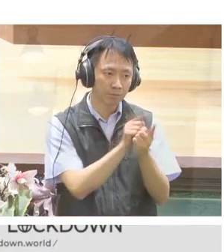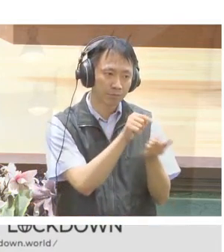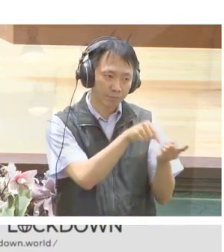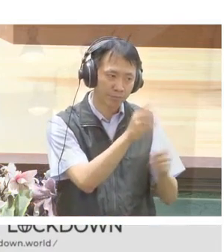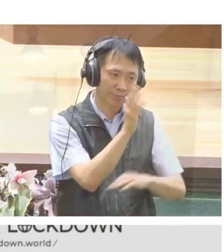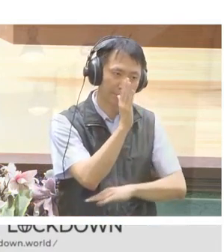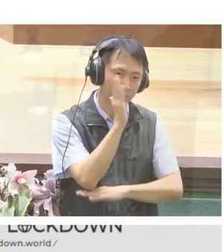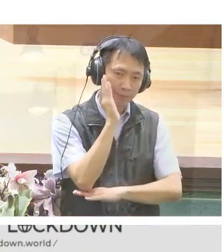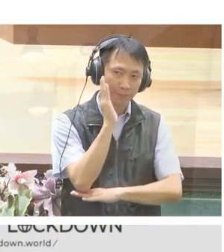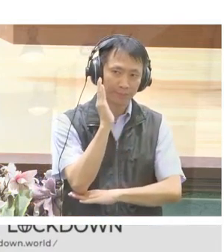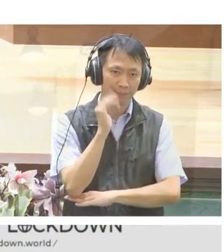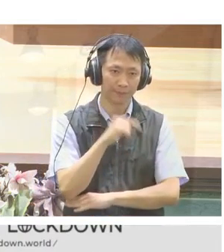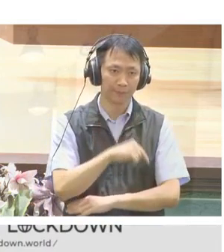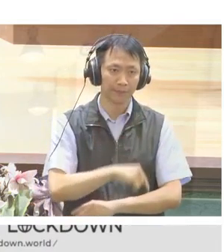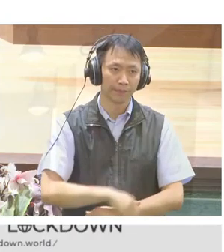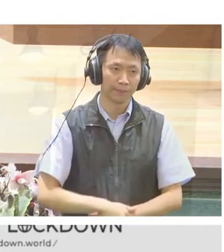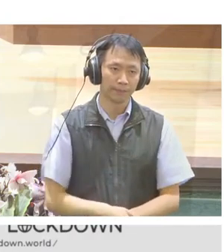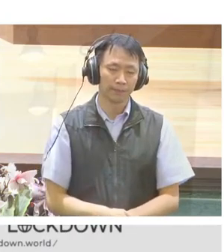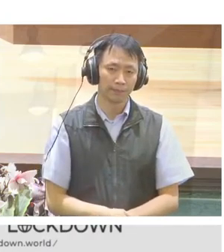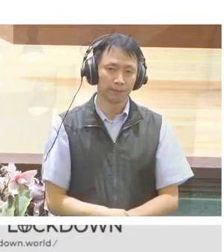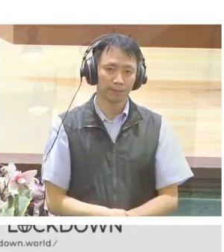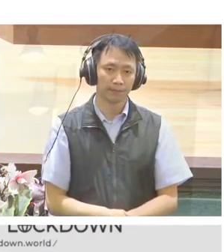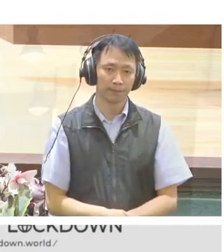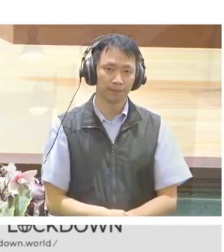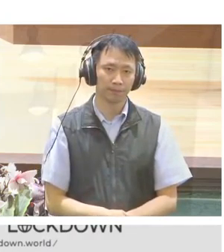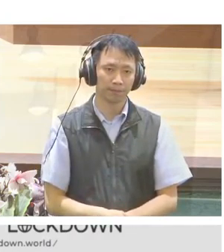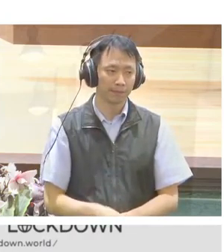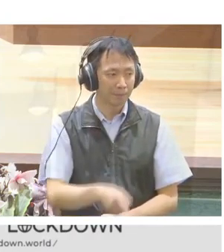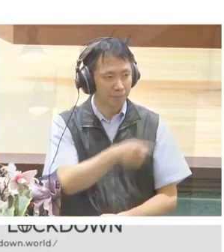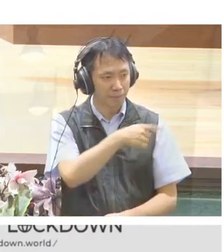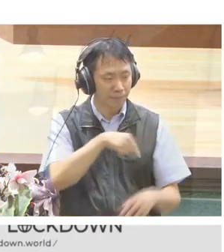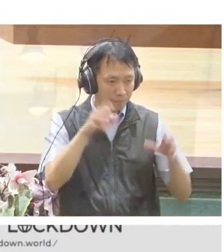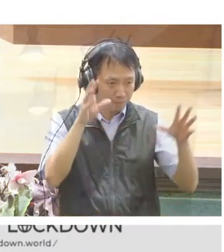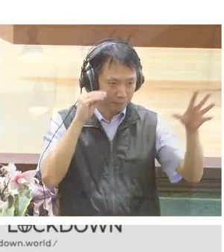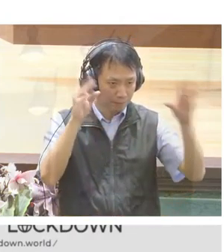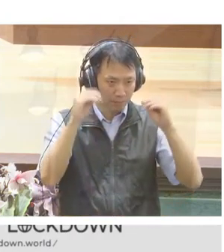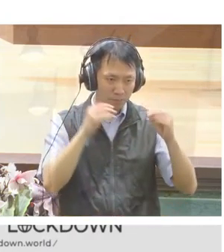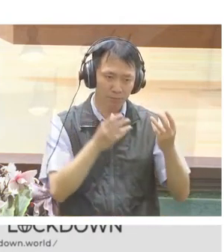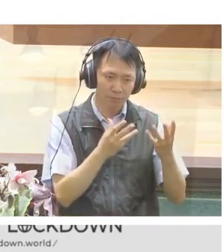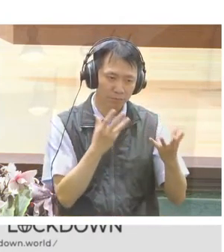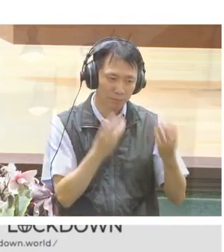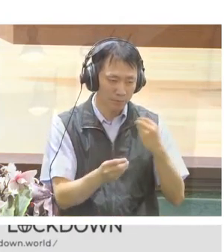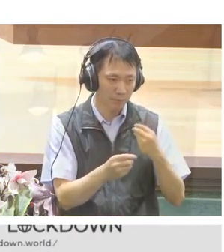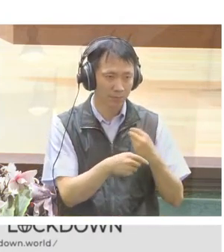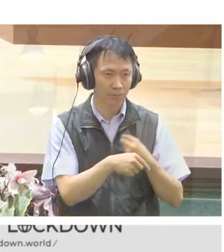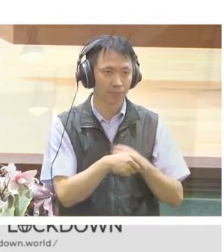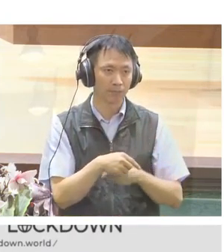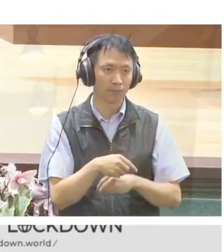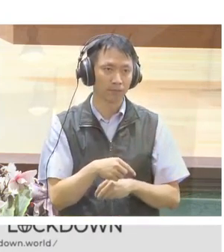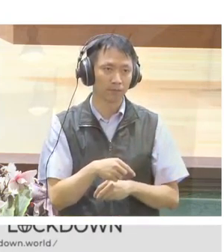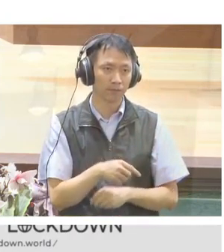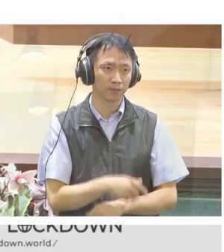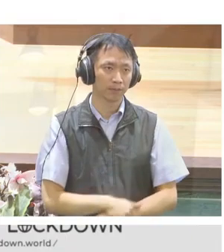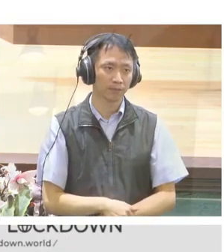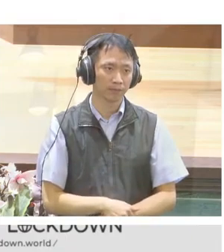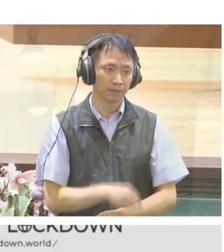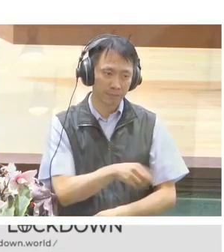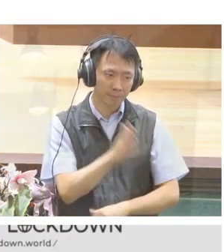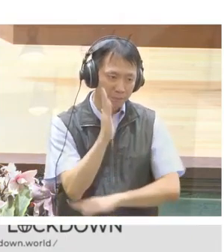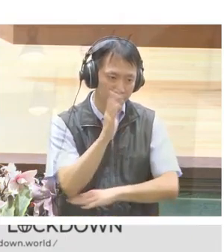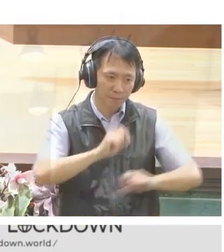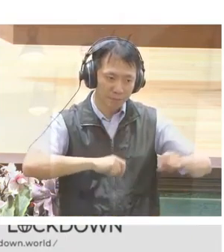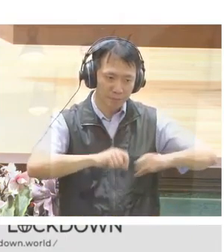date and no end date, or they're kind of unclear, or it's a little bit ambiguous. So we have the date of the announcement that's been made by the government,